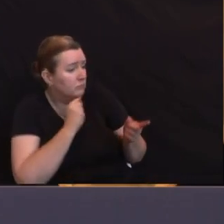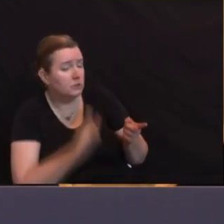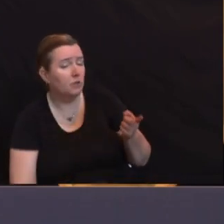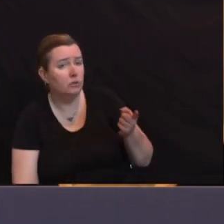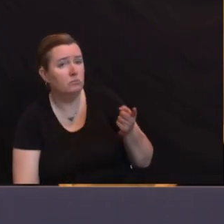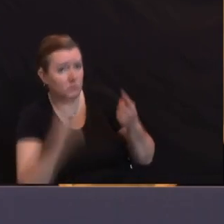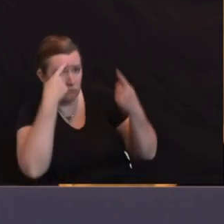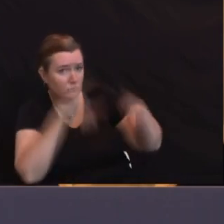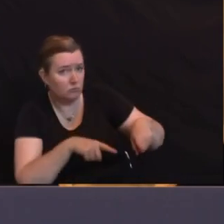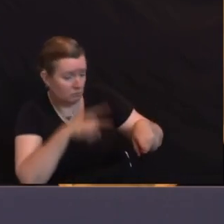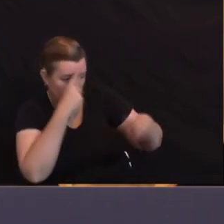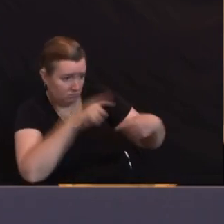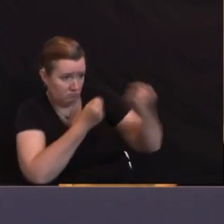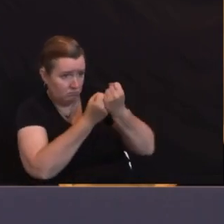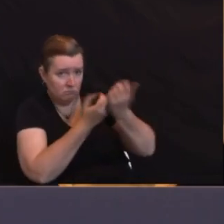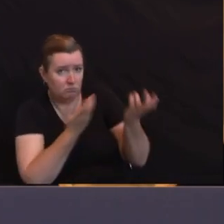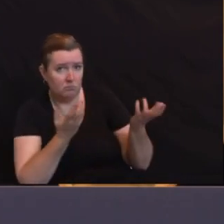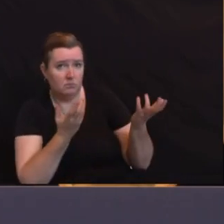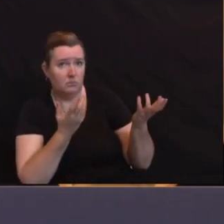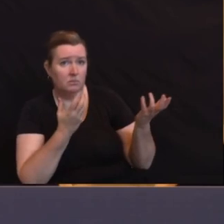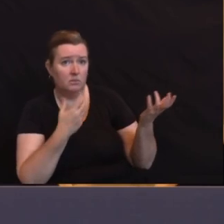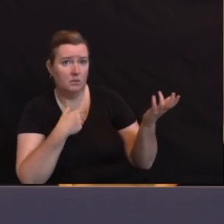wouldn't say I'm freaked out.